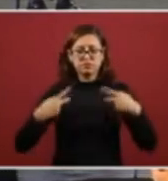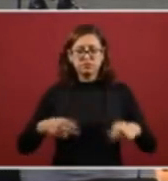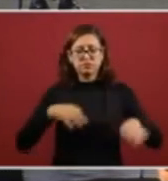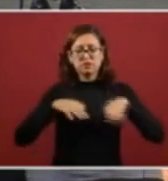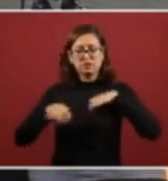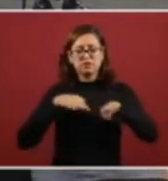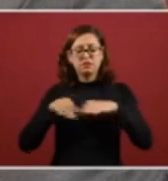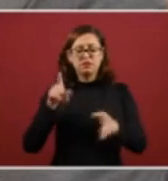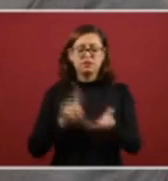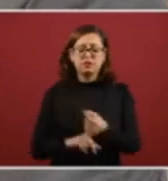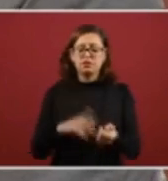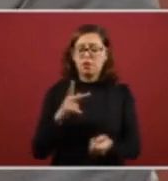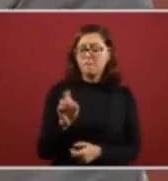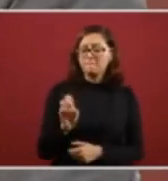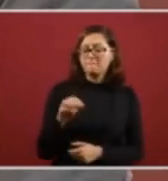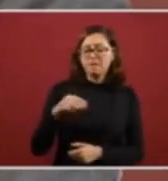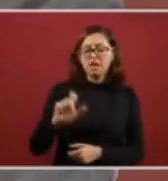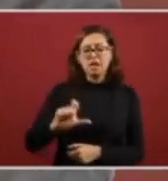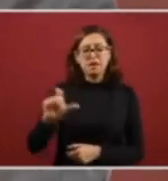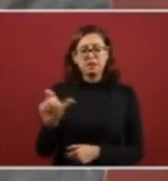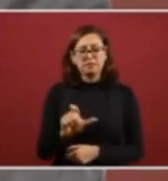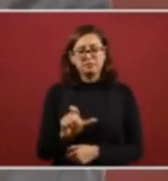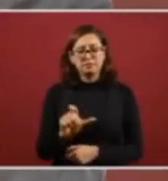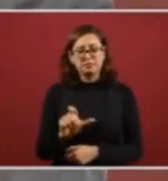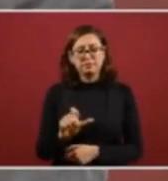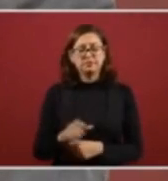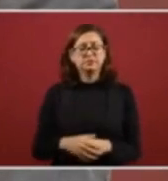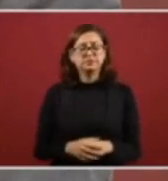the Pemex workers,